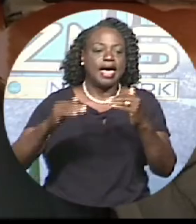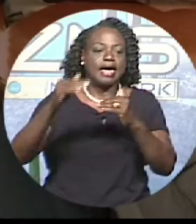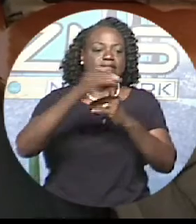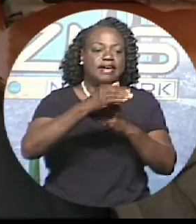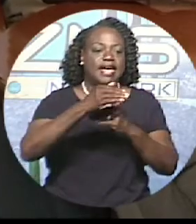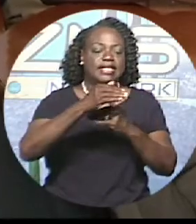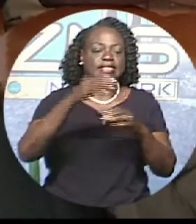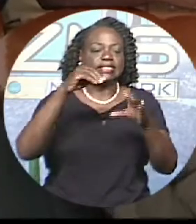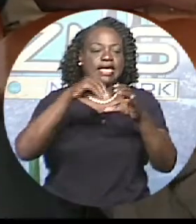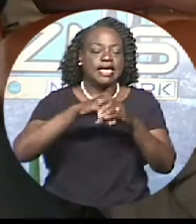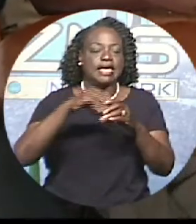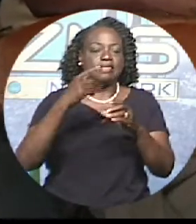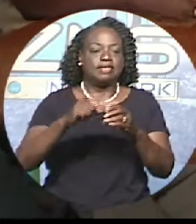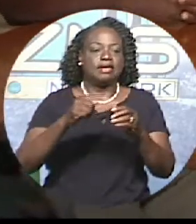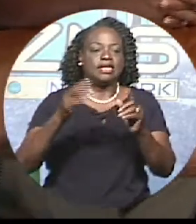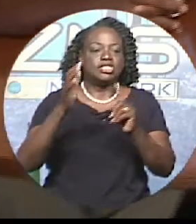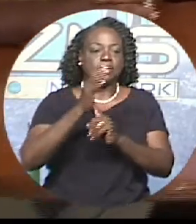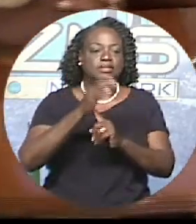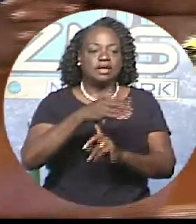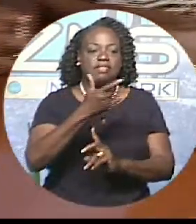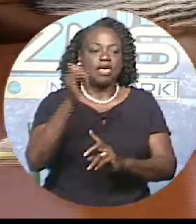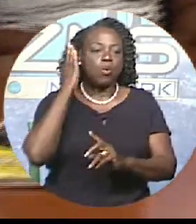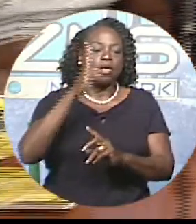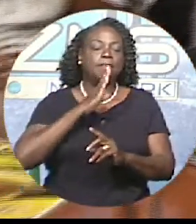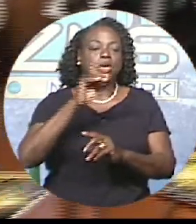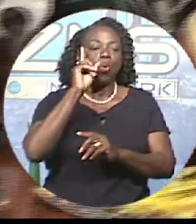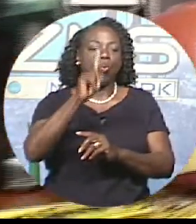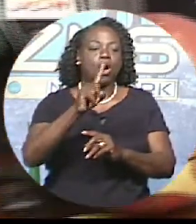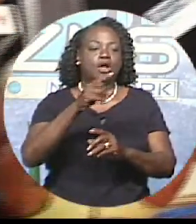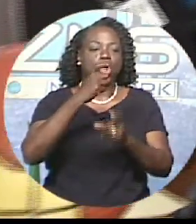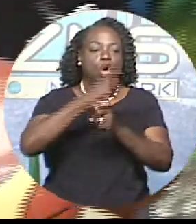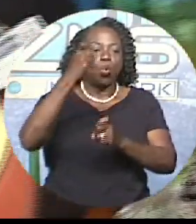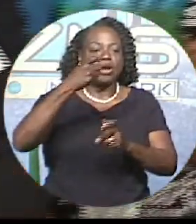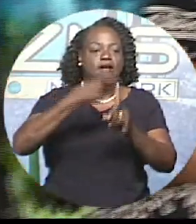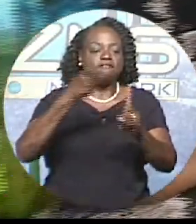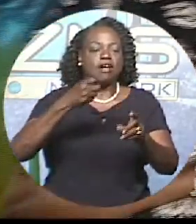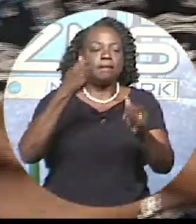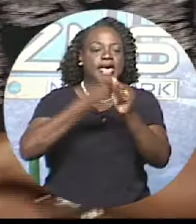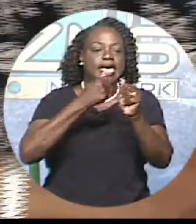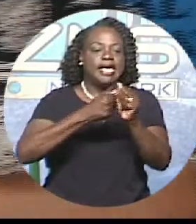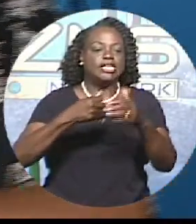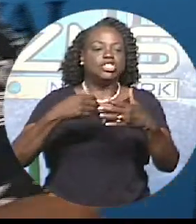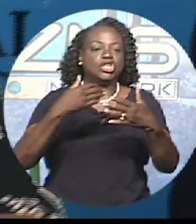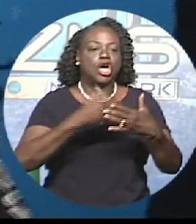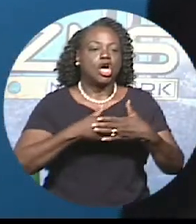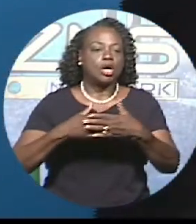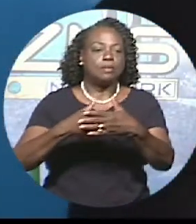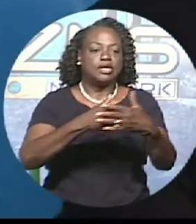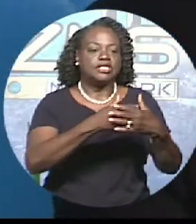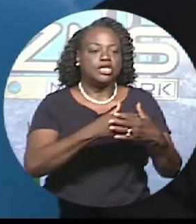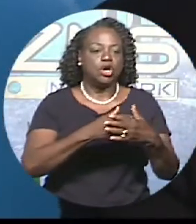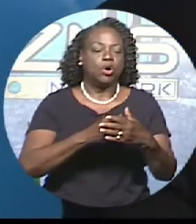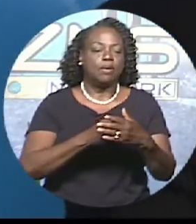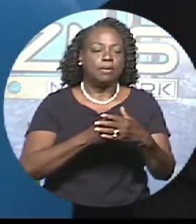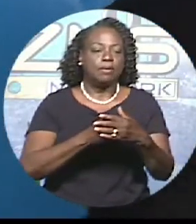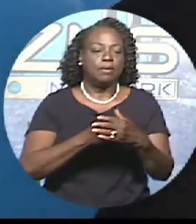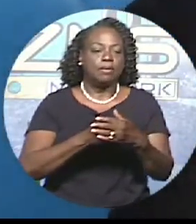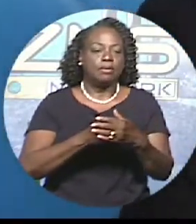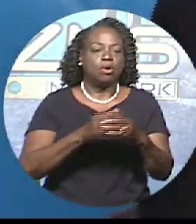and championship, there'll be one winner from each community or each district. One winner from each district to represent